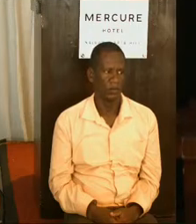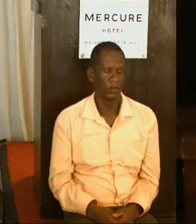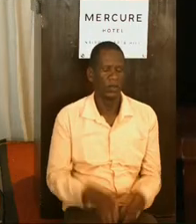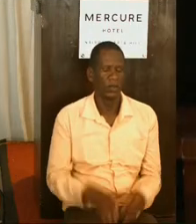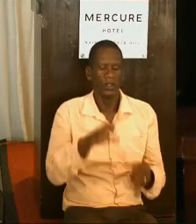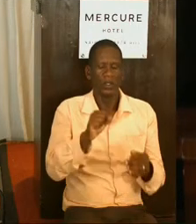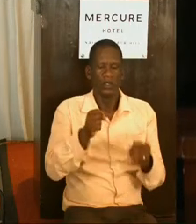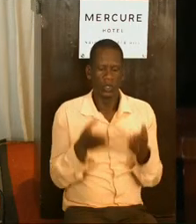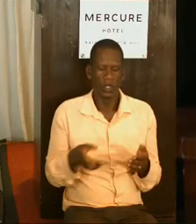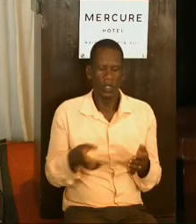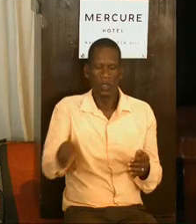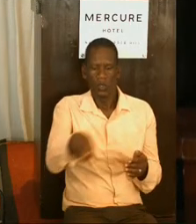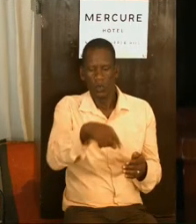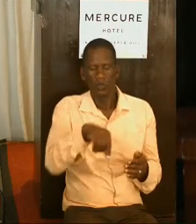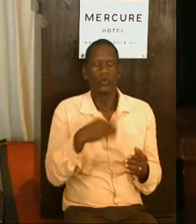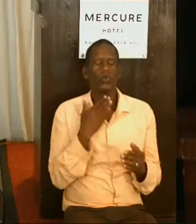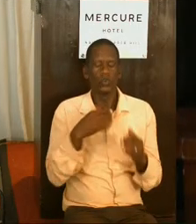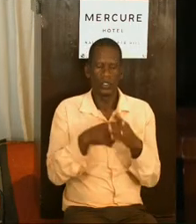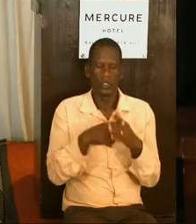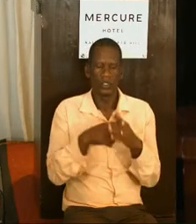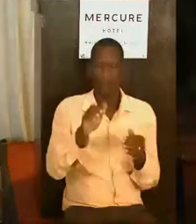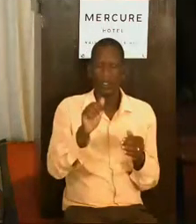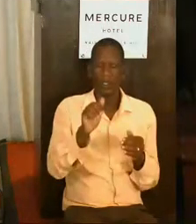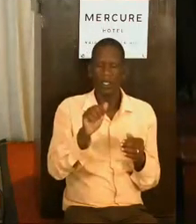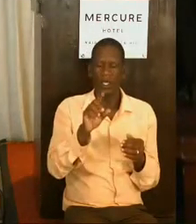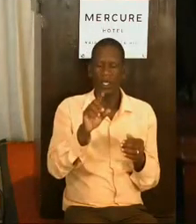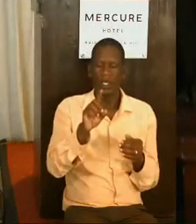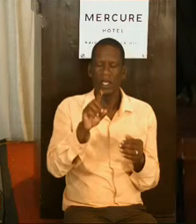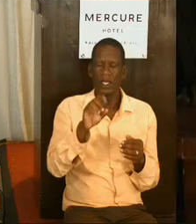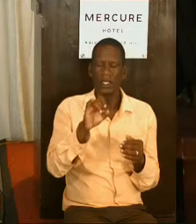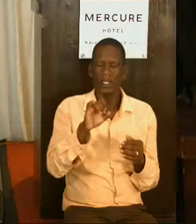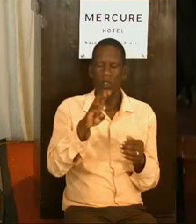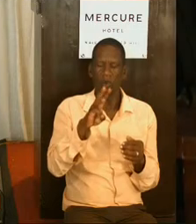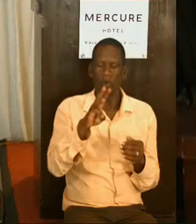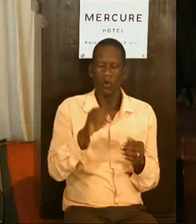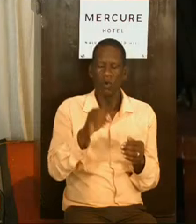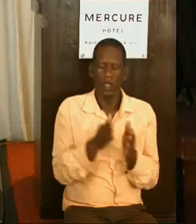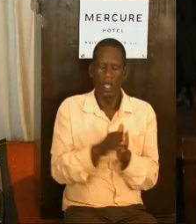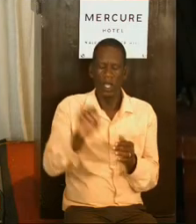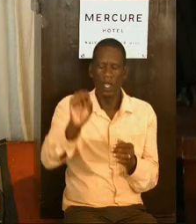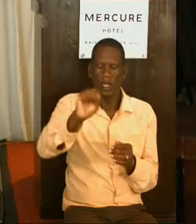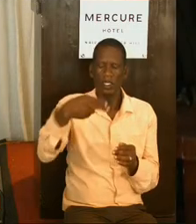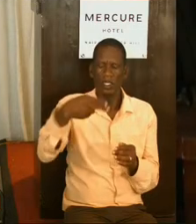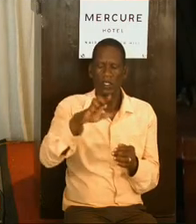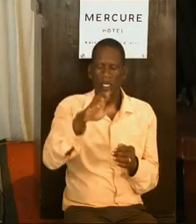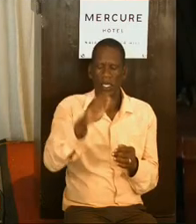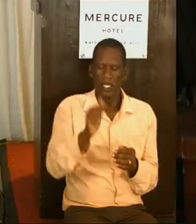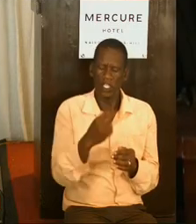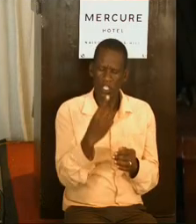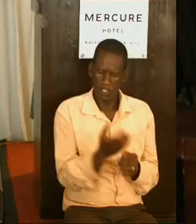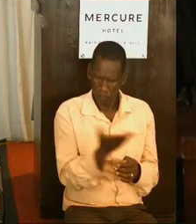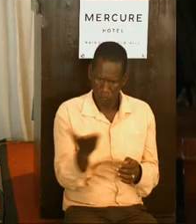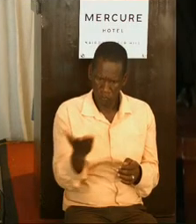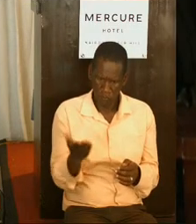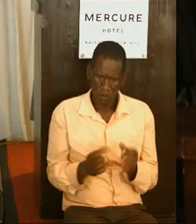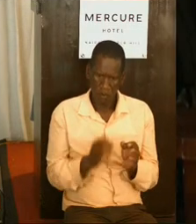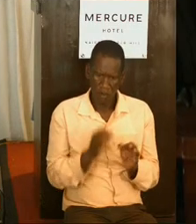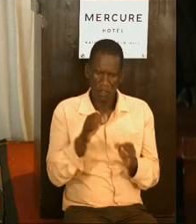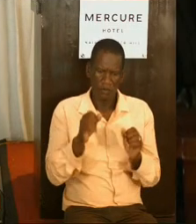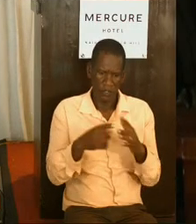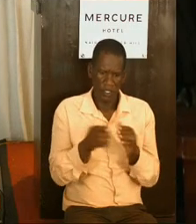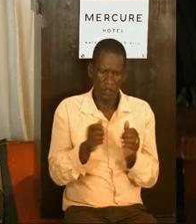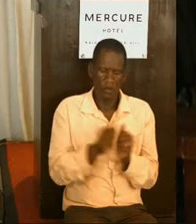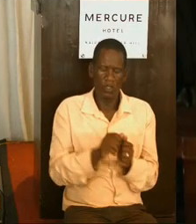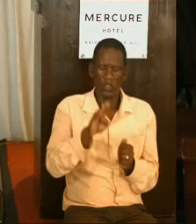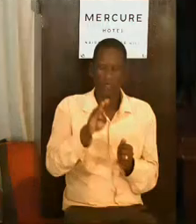so we will start with andio and Sheila and each one of you if I if oh we